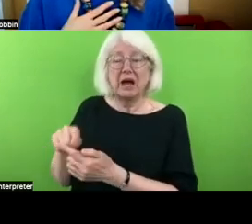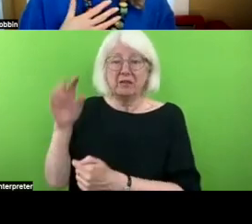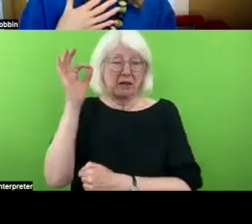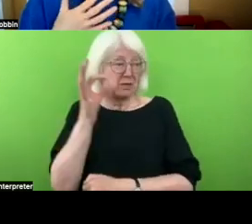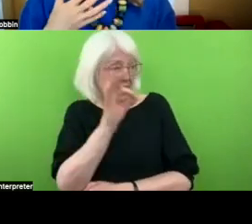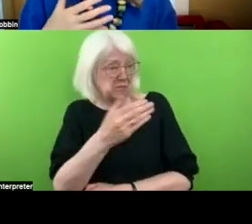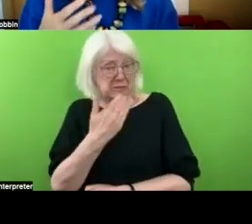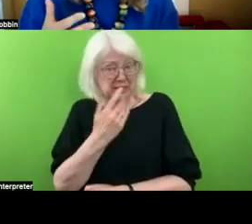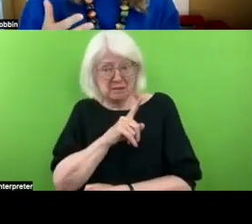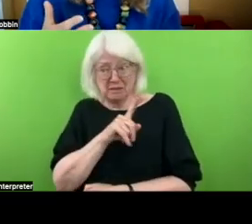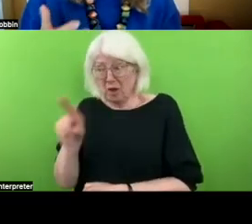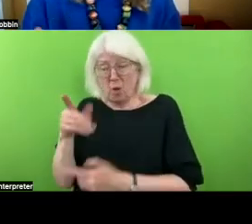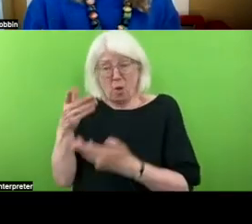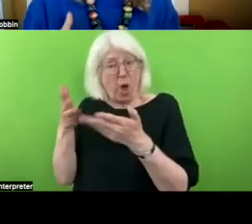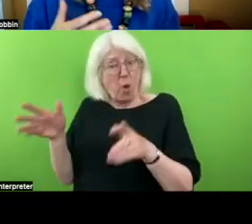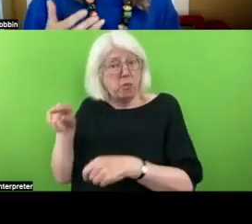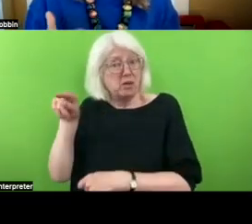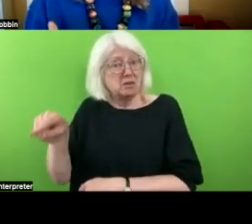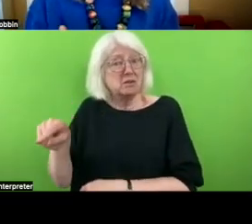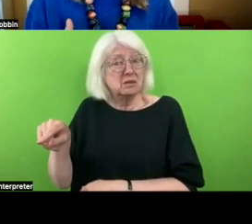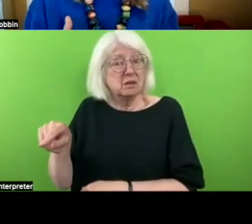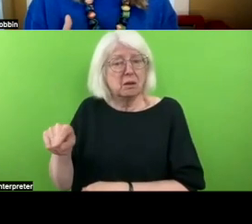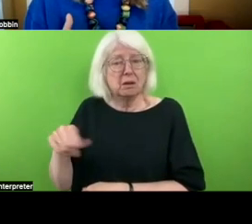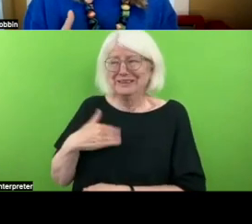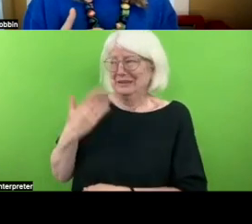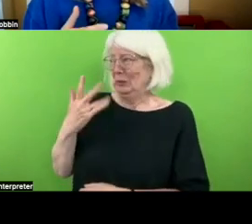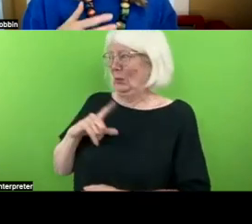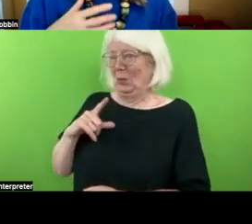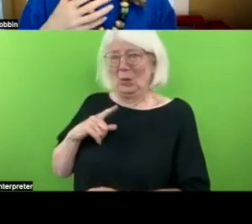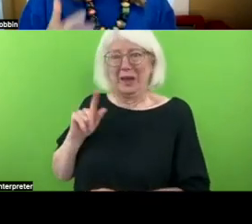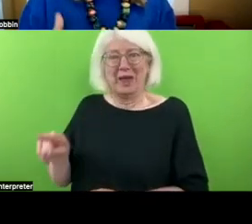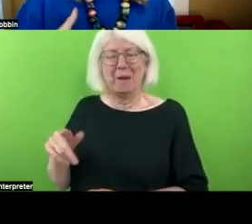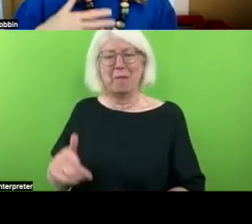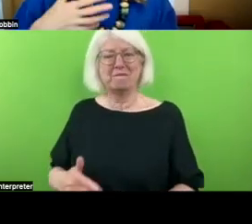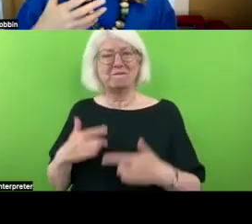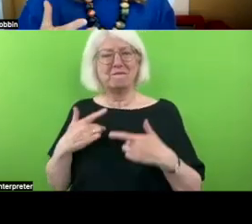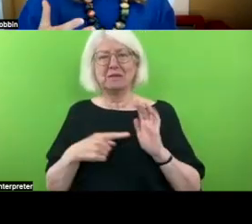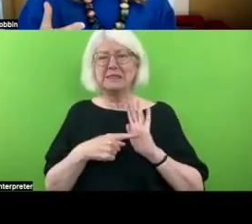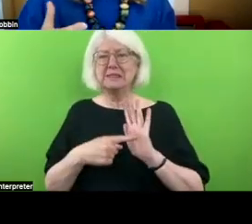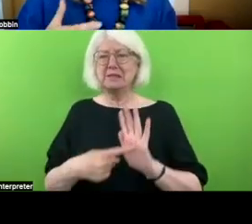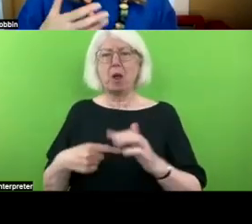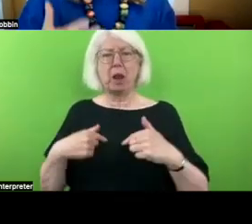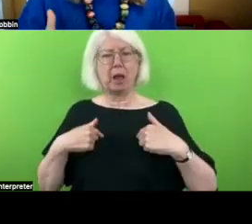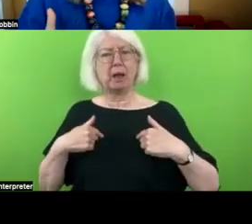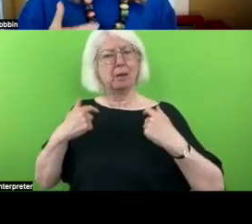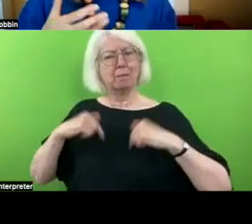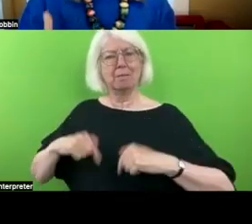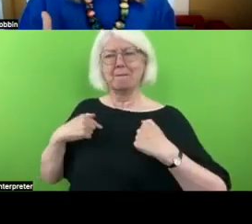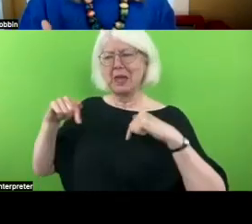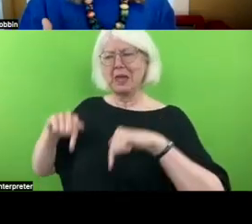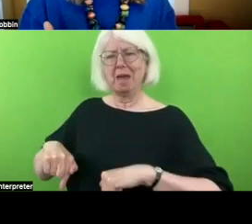was saying that they didn't really know why they were there or what was expected of them, but there just seemed to be something